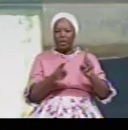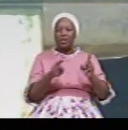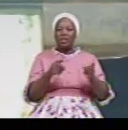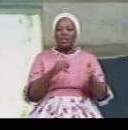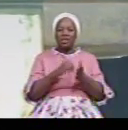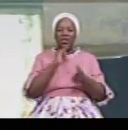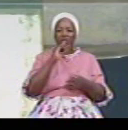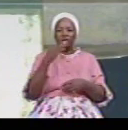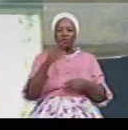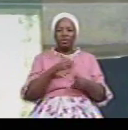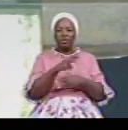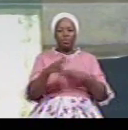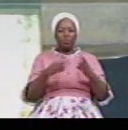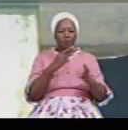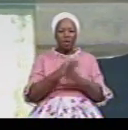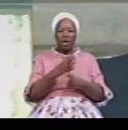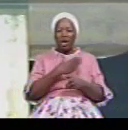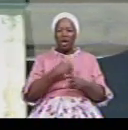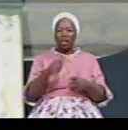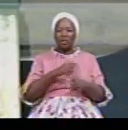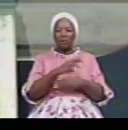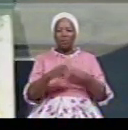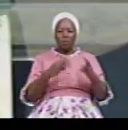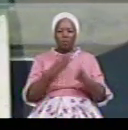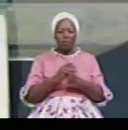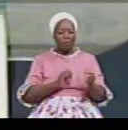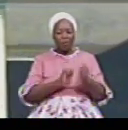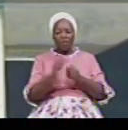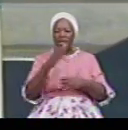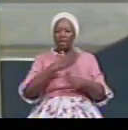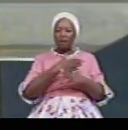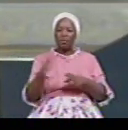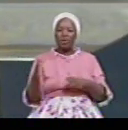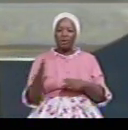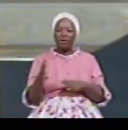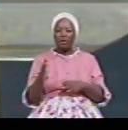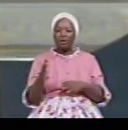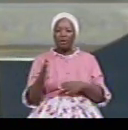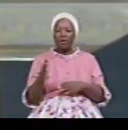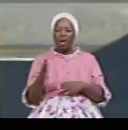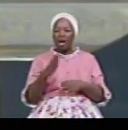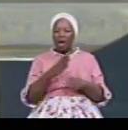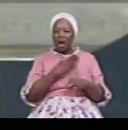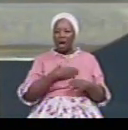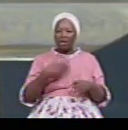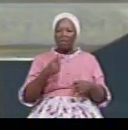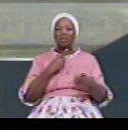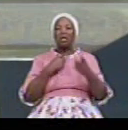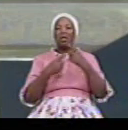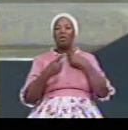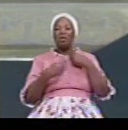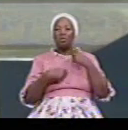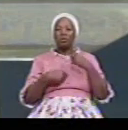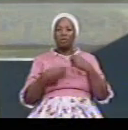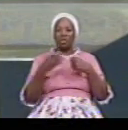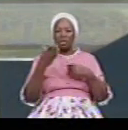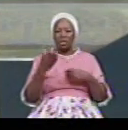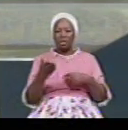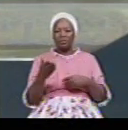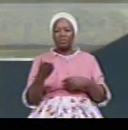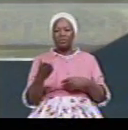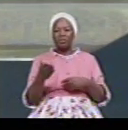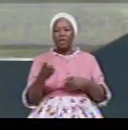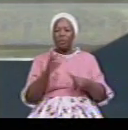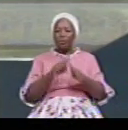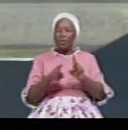world, and the world passes away, and the lust thereof. But he that